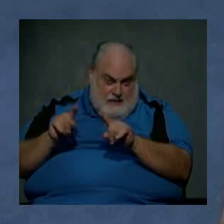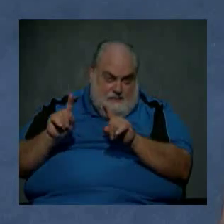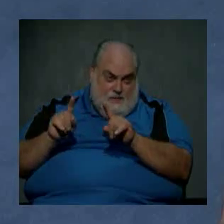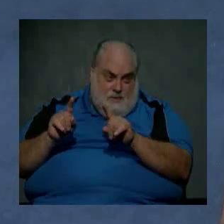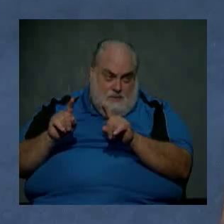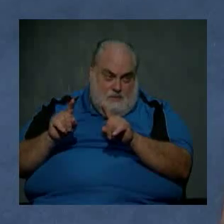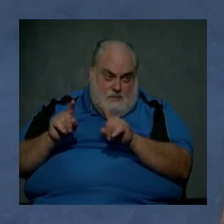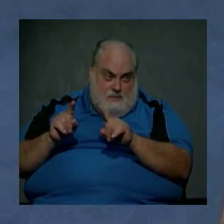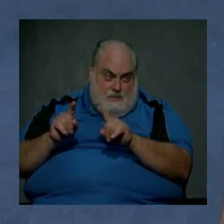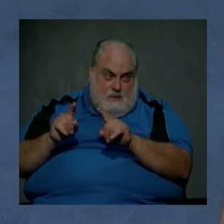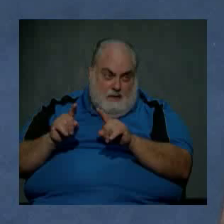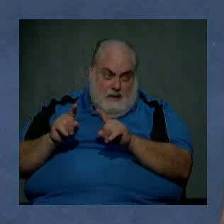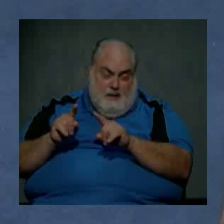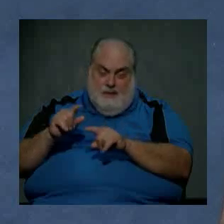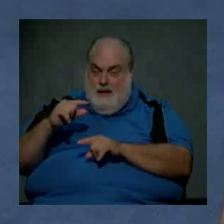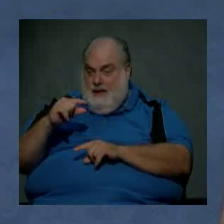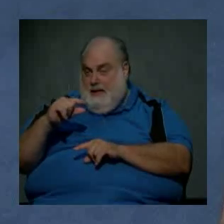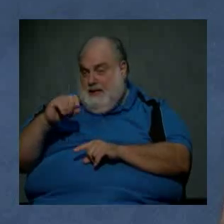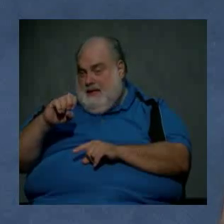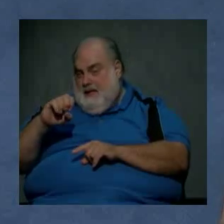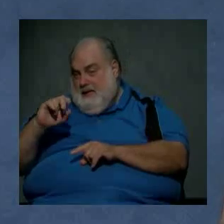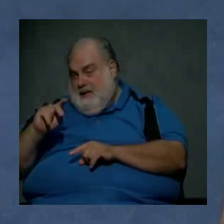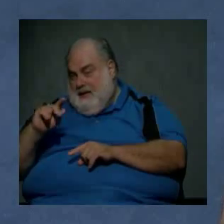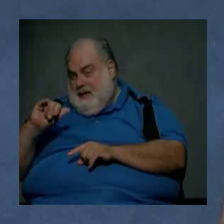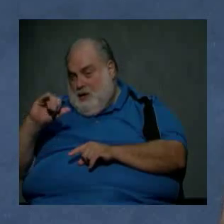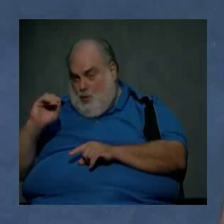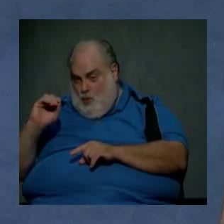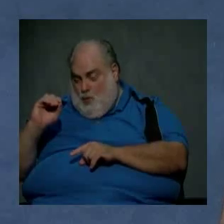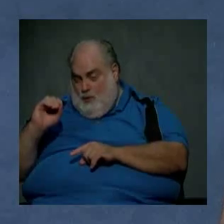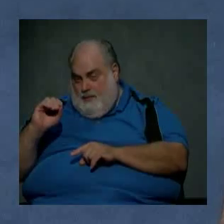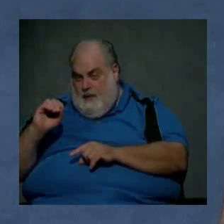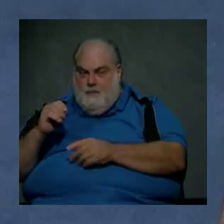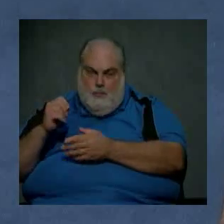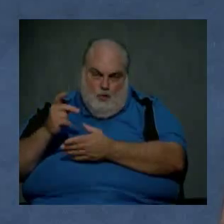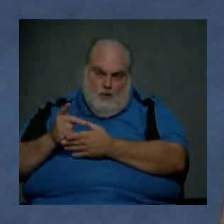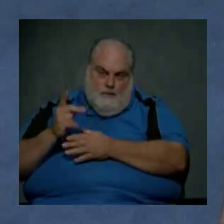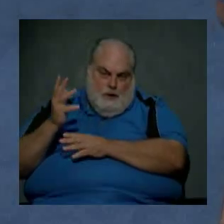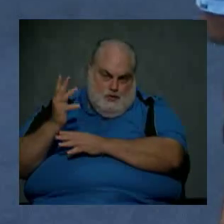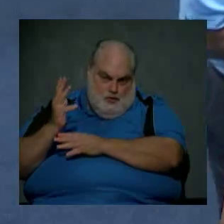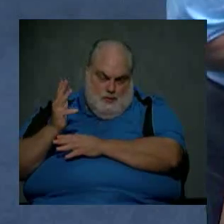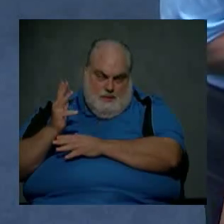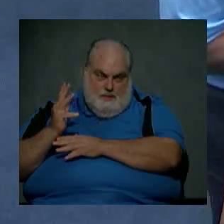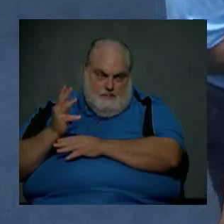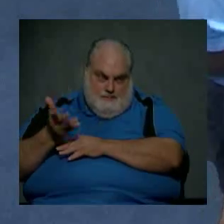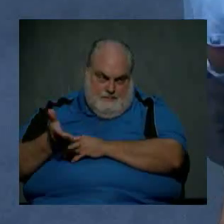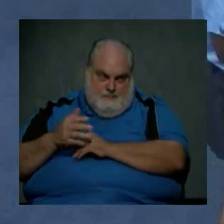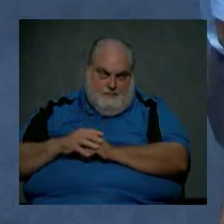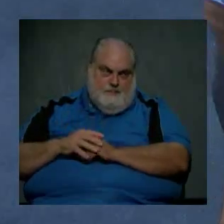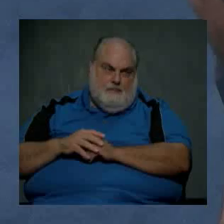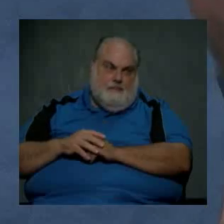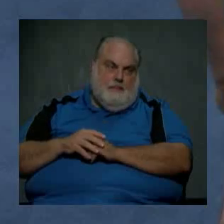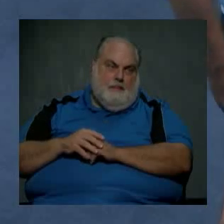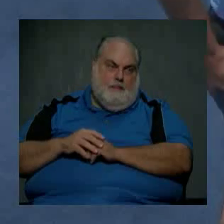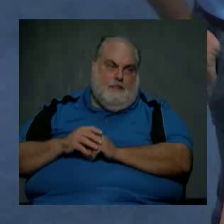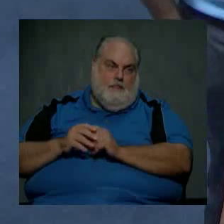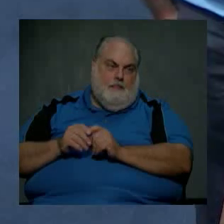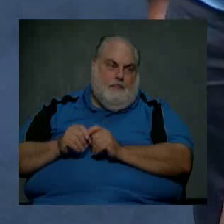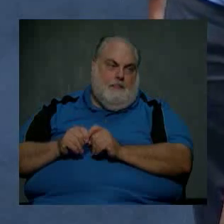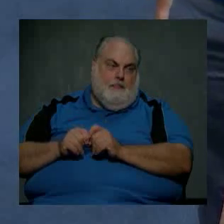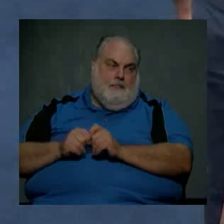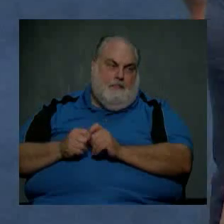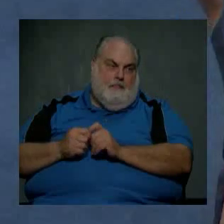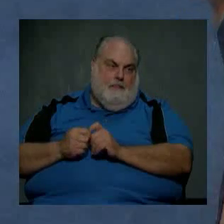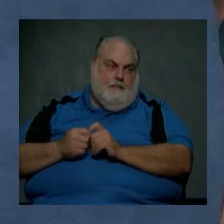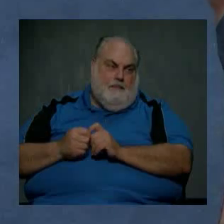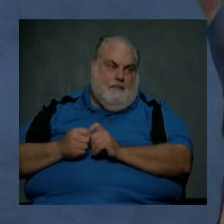the experience with the ginkgo, which was the approved tree by the committee. Go ahead. Sure. Yeah, the problem